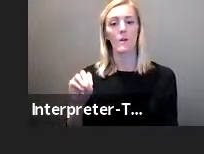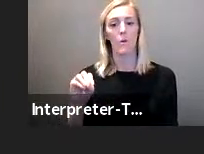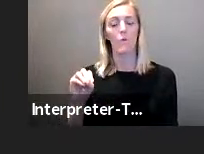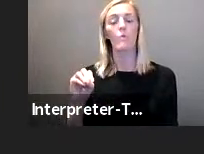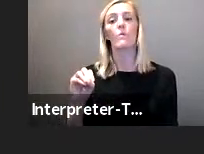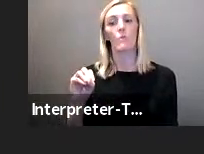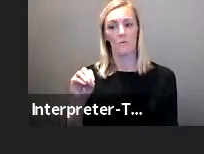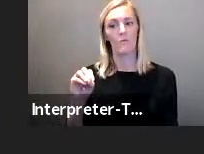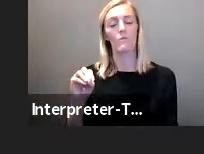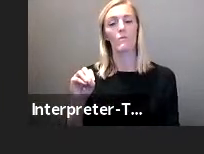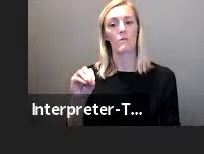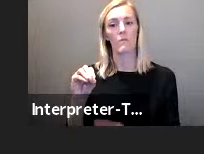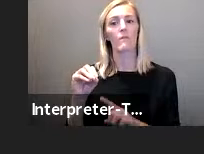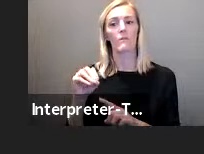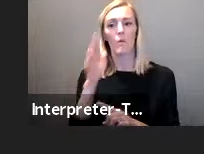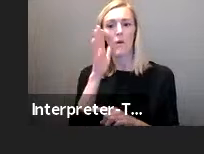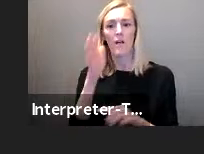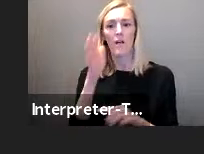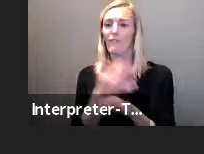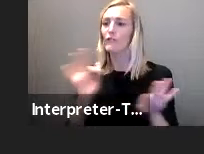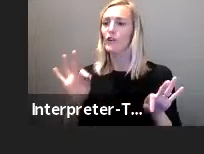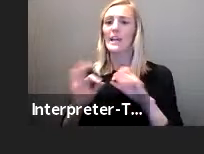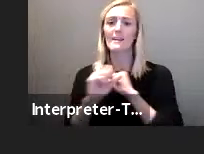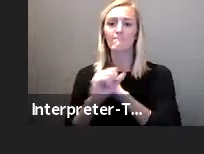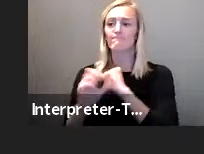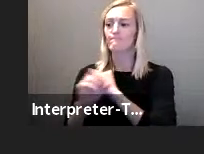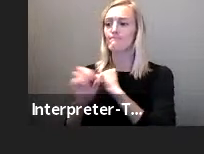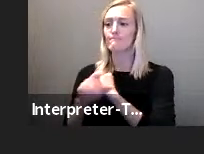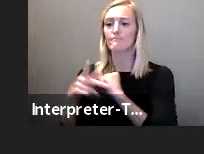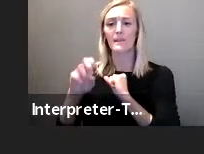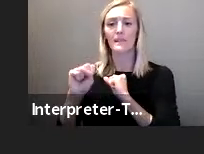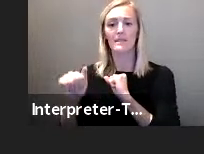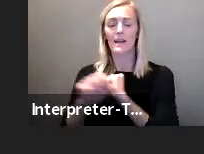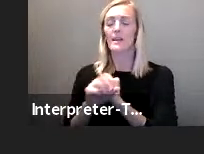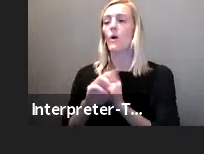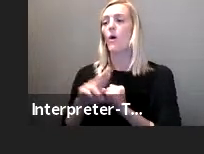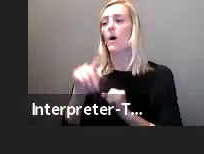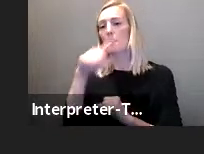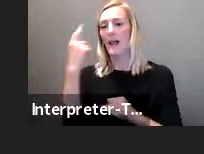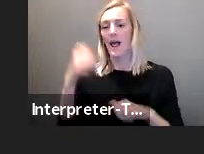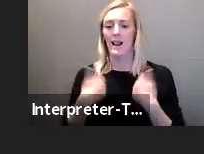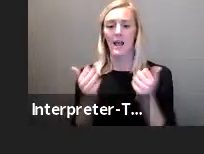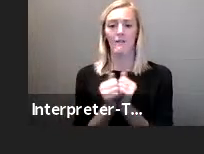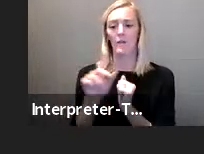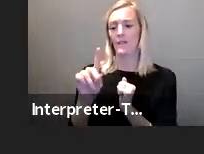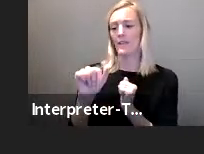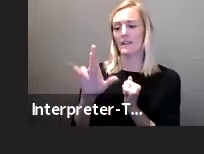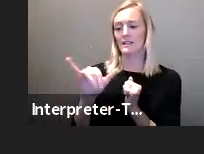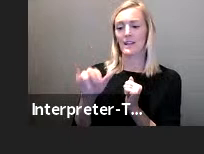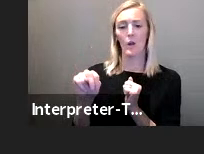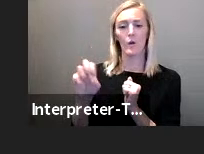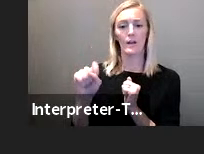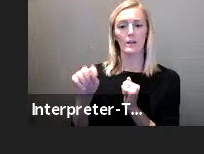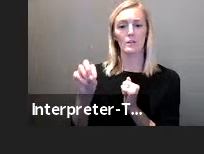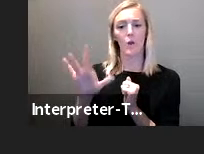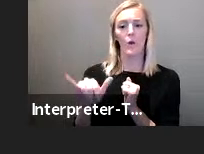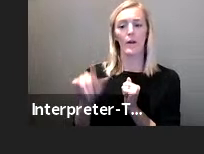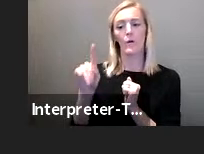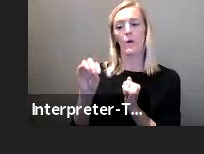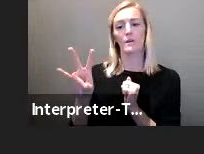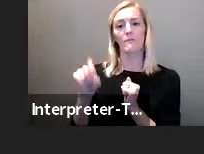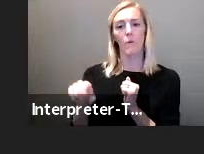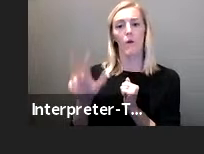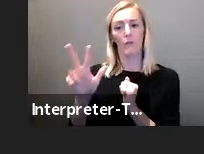will regularly do free PSAs. Likewise with Darren Story and 107.3, they'll regularly do